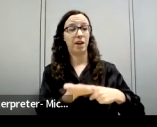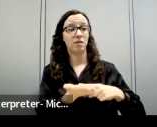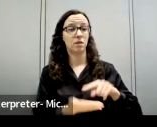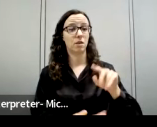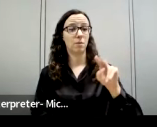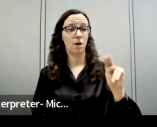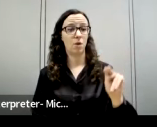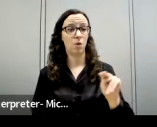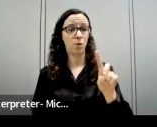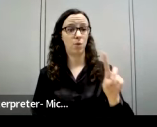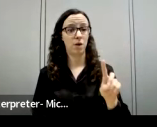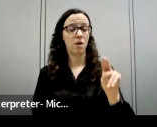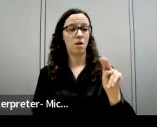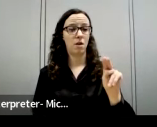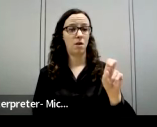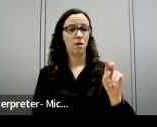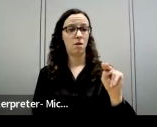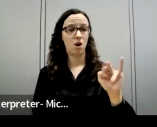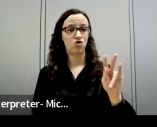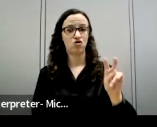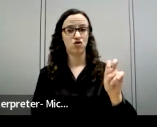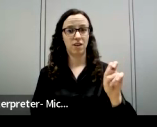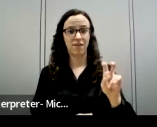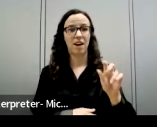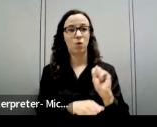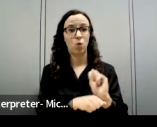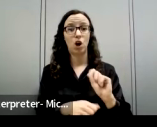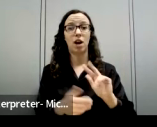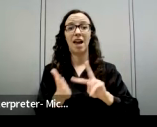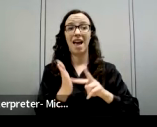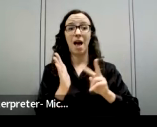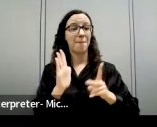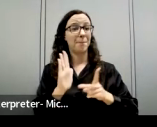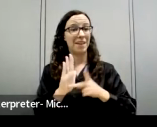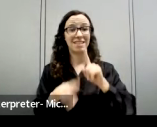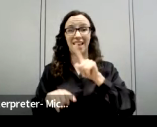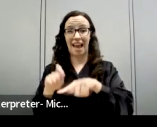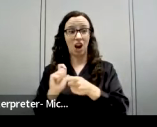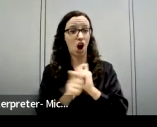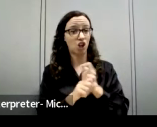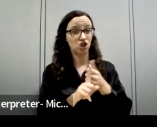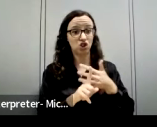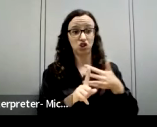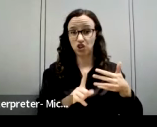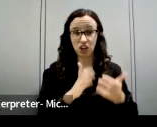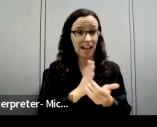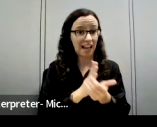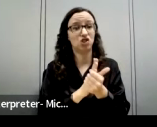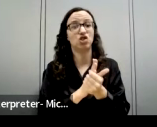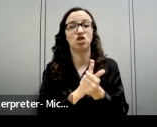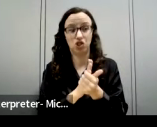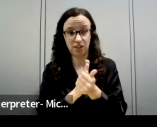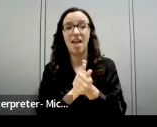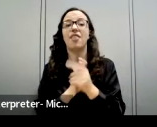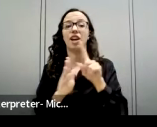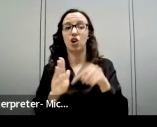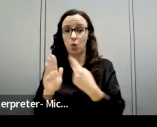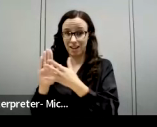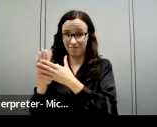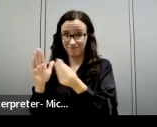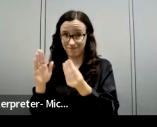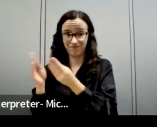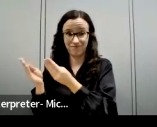So others can only copy, distribute, display, or perform verbatim copies of your work, but CC by SA, that is the